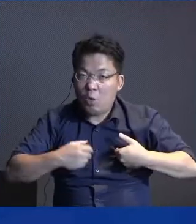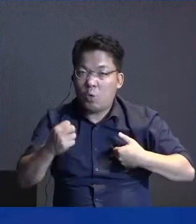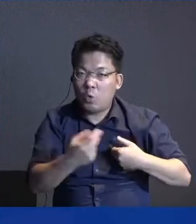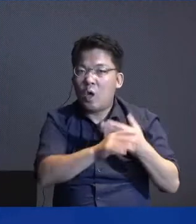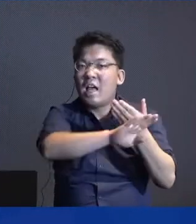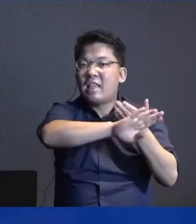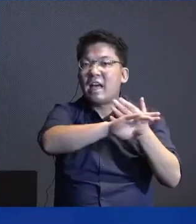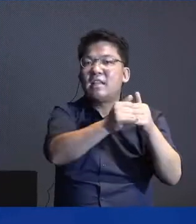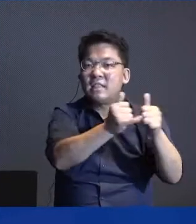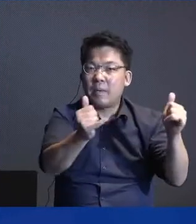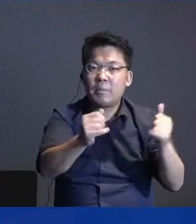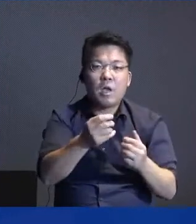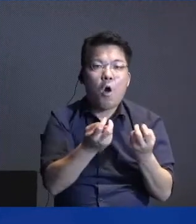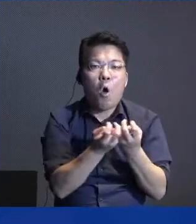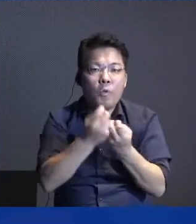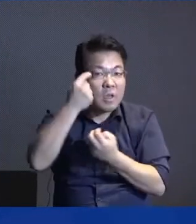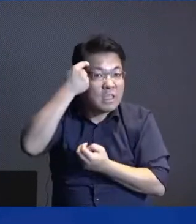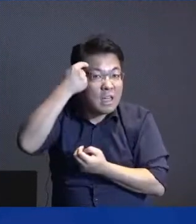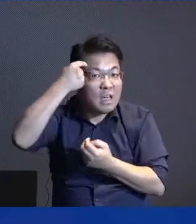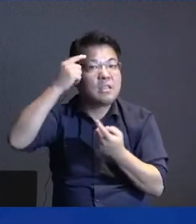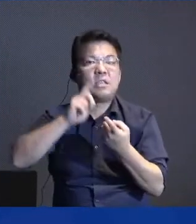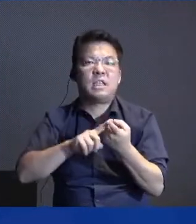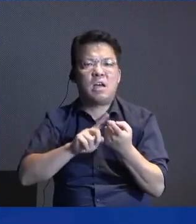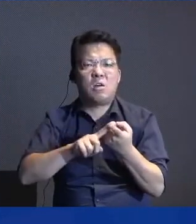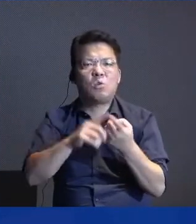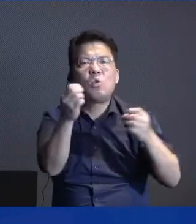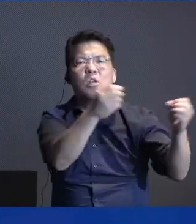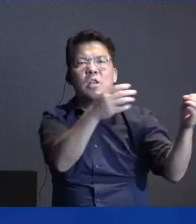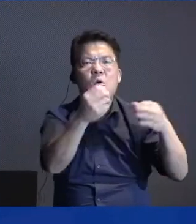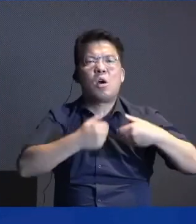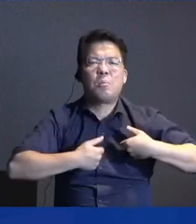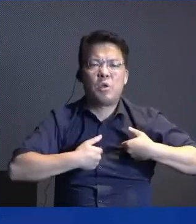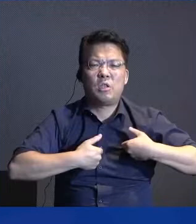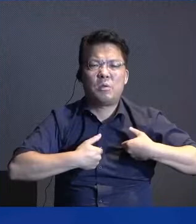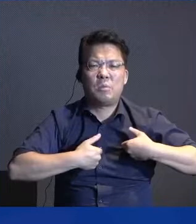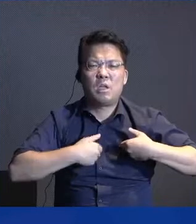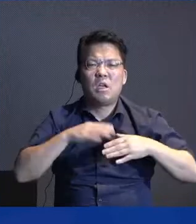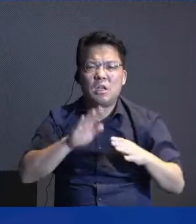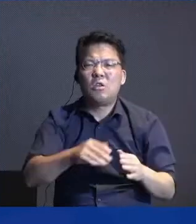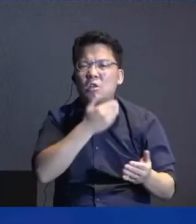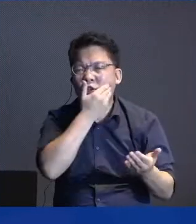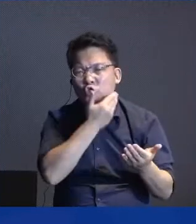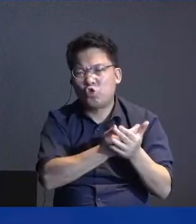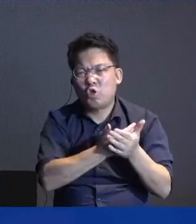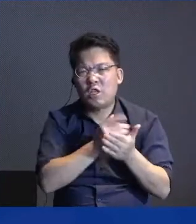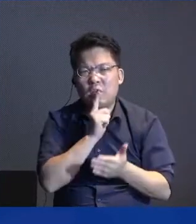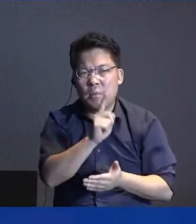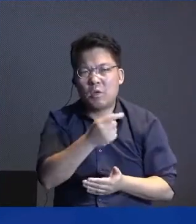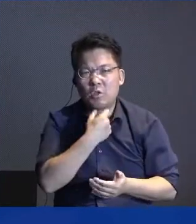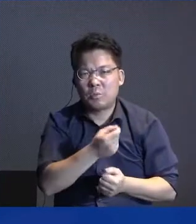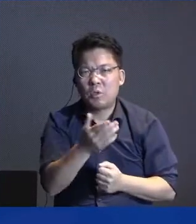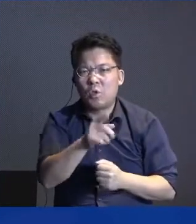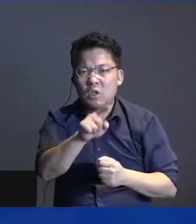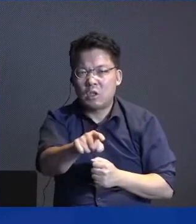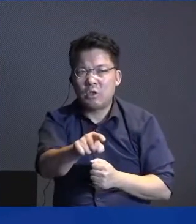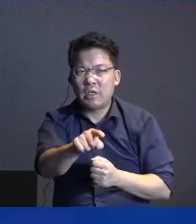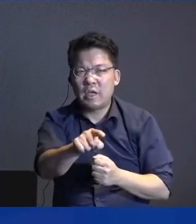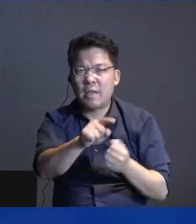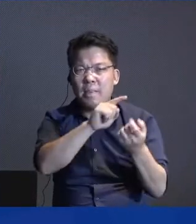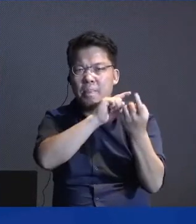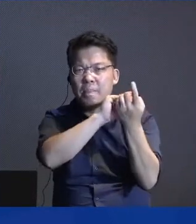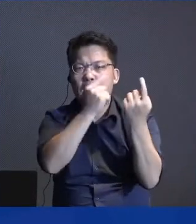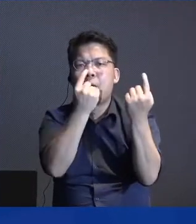that time matters. To answer the second part of your question as to how we can improve it, I think the key is